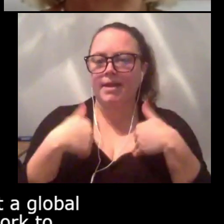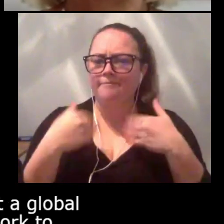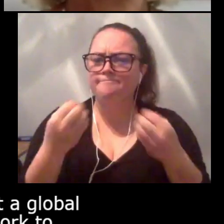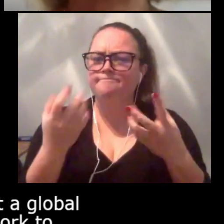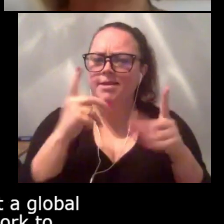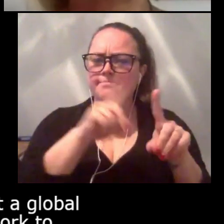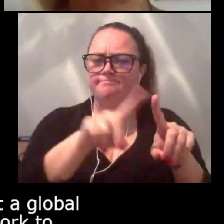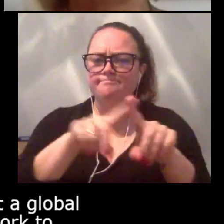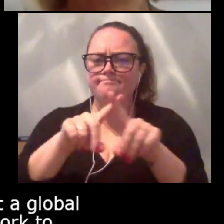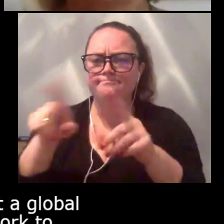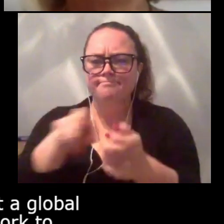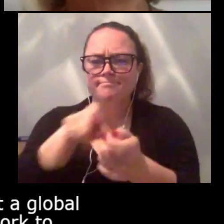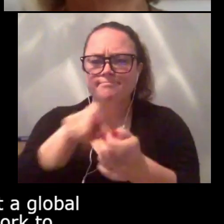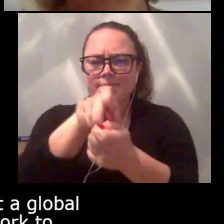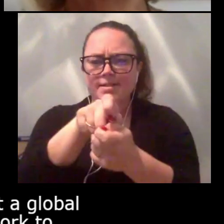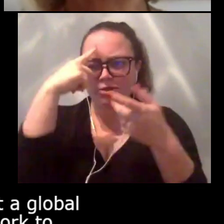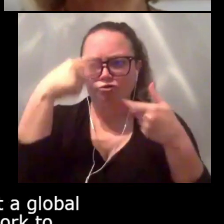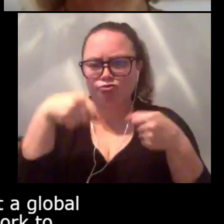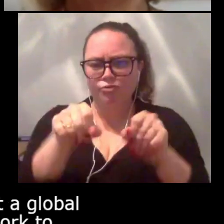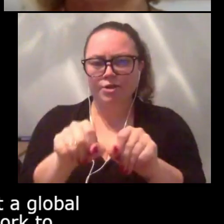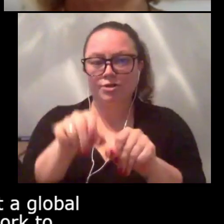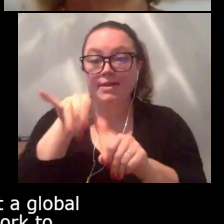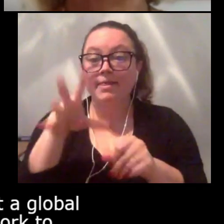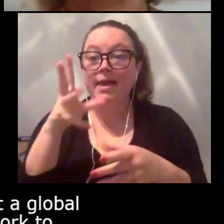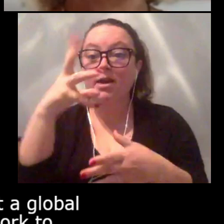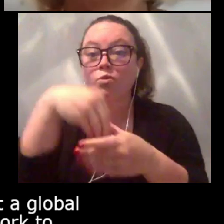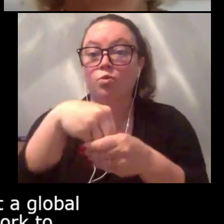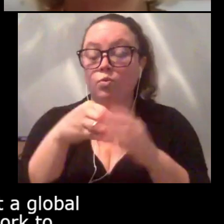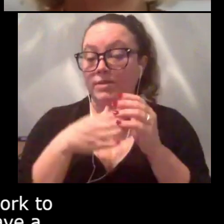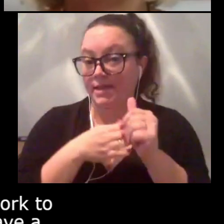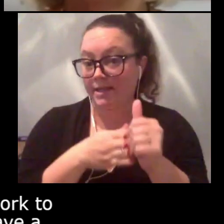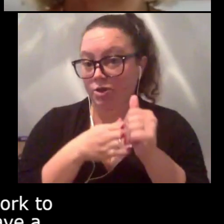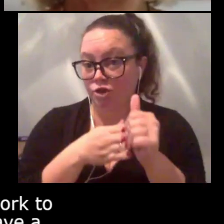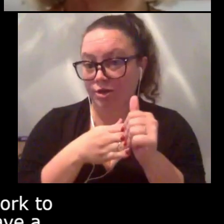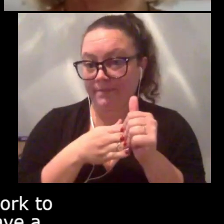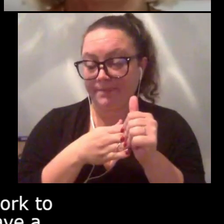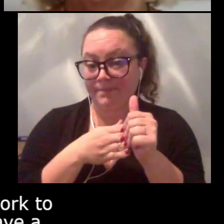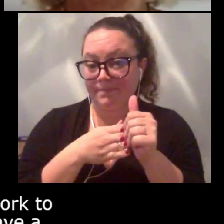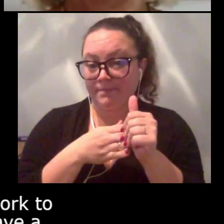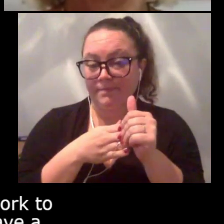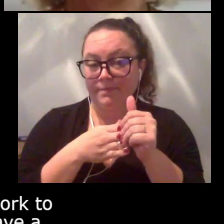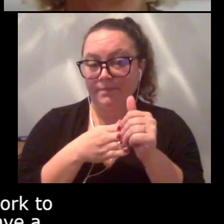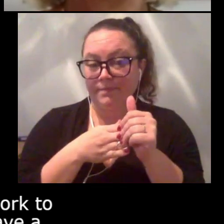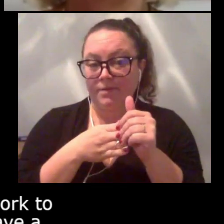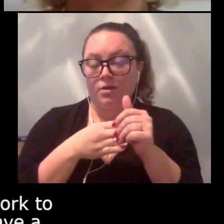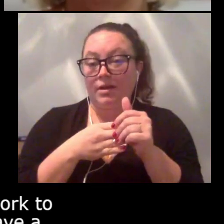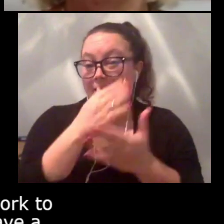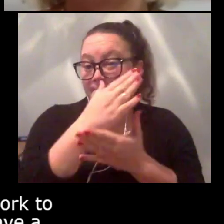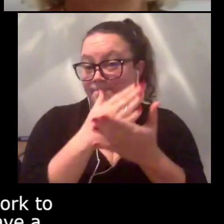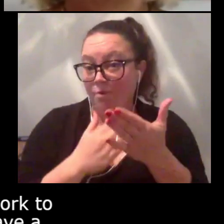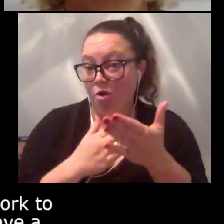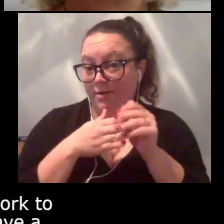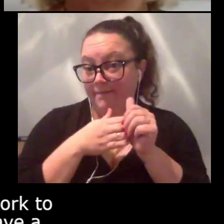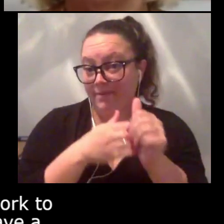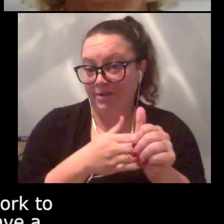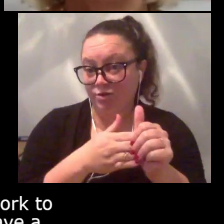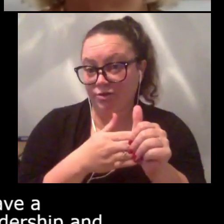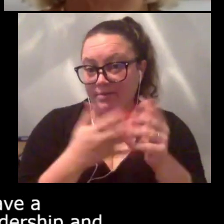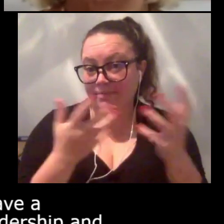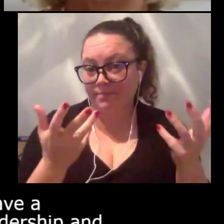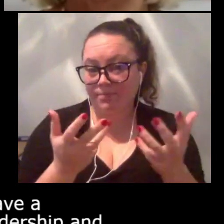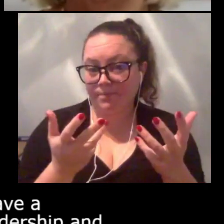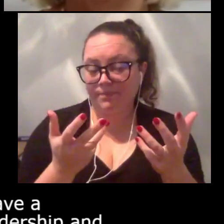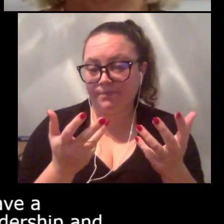strategies, and this includes leadership. And one of the aspects there is to